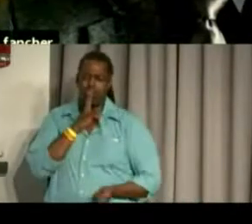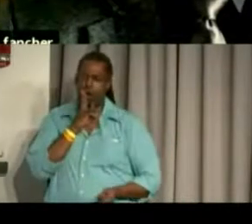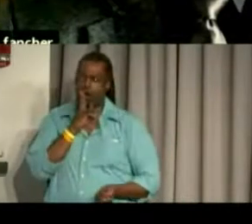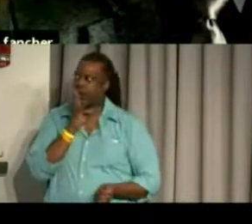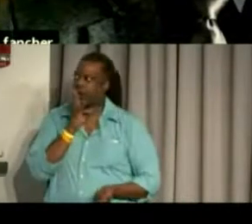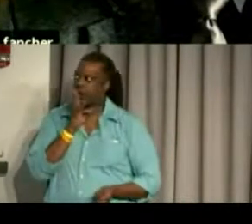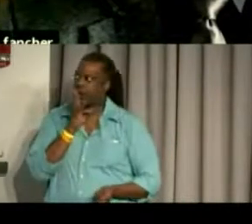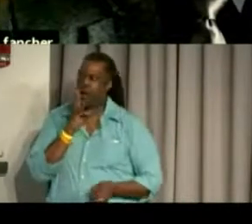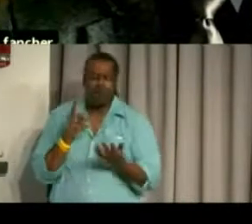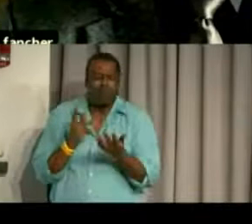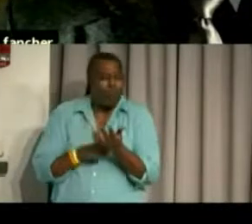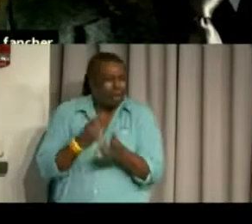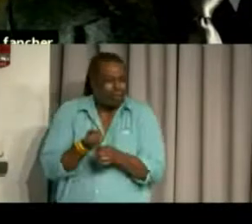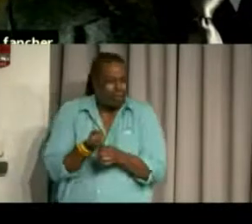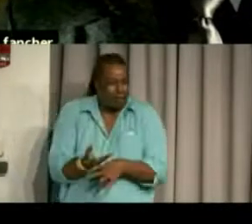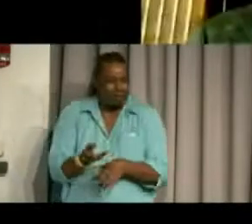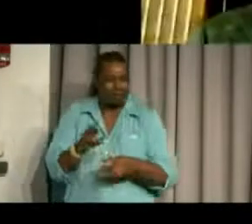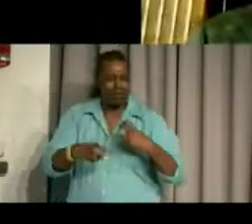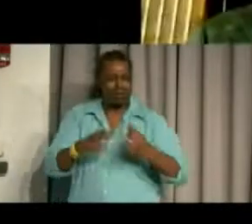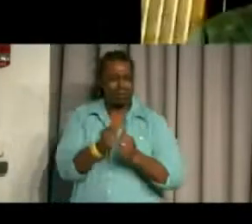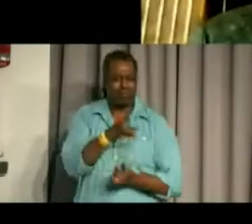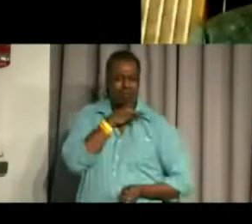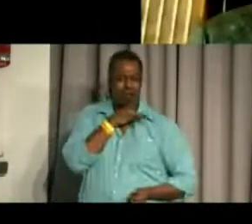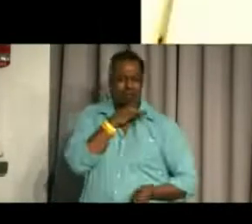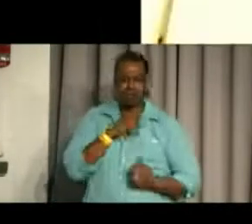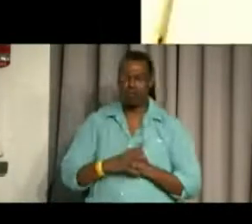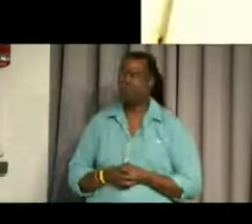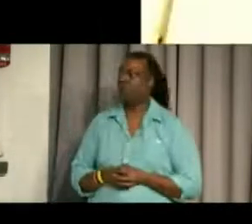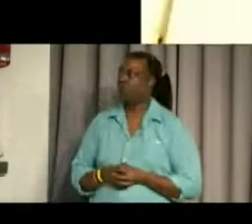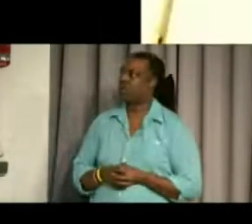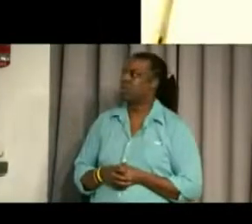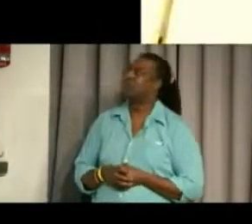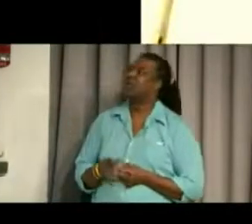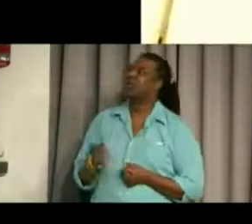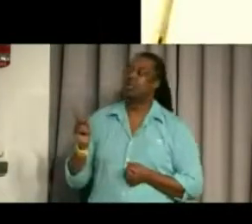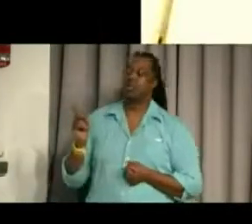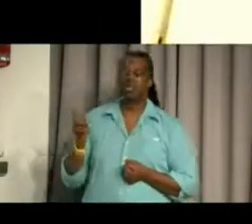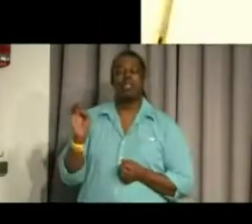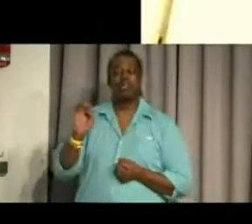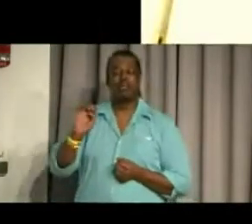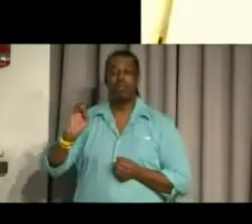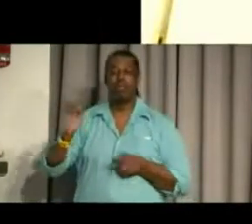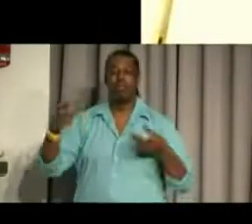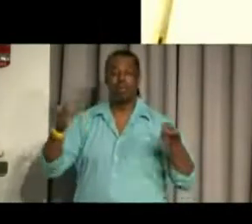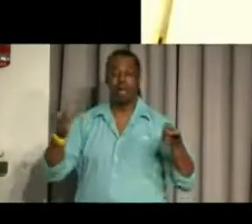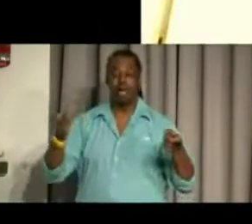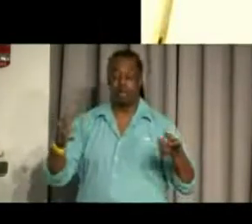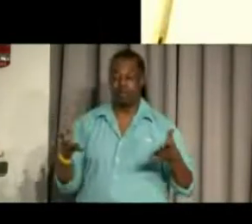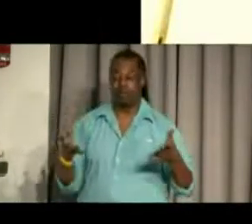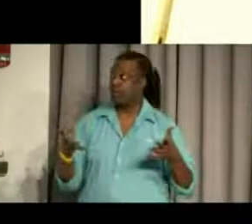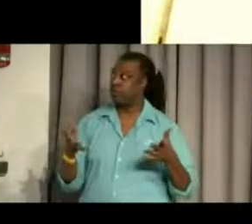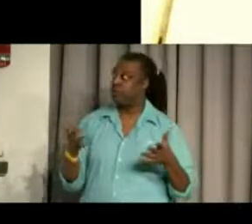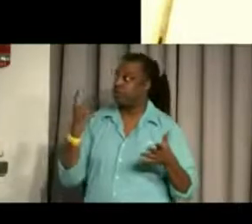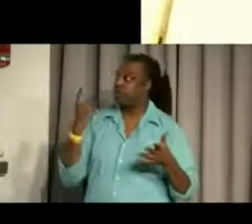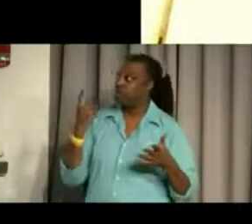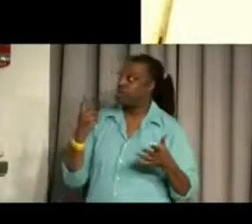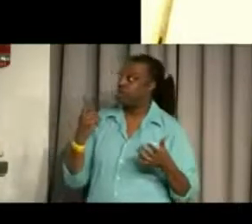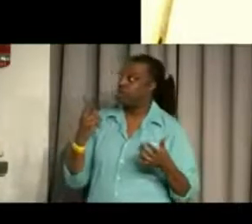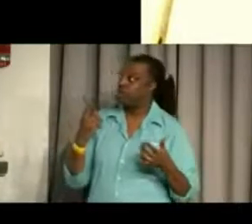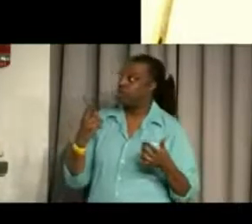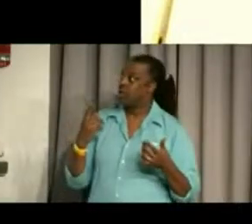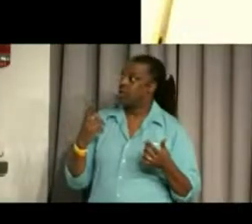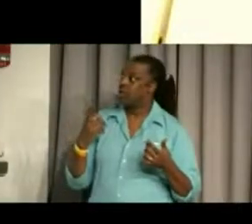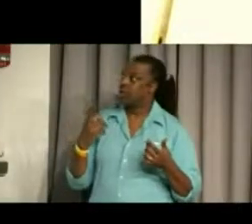what was the problem with the water? Well, the emergency manager, for a city that had debt, the